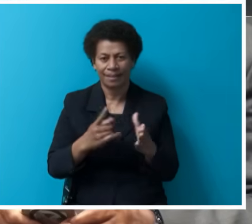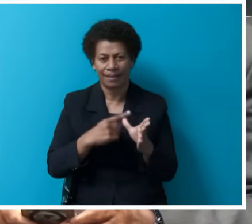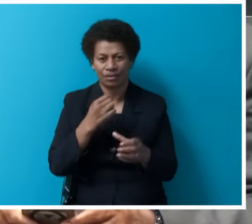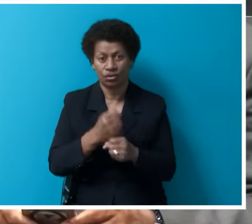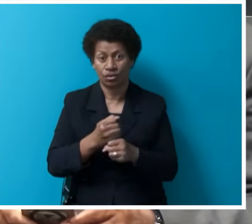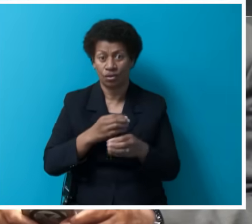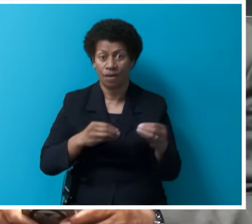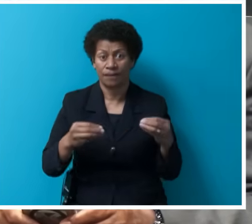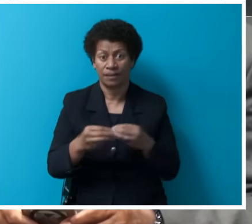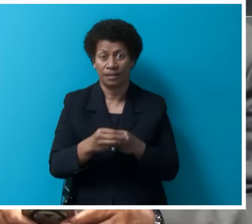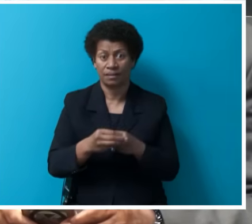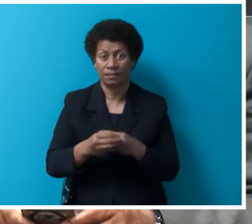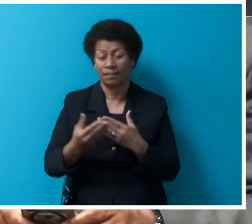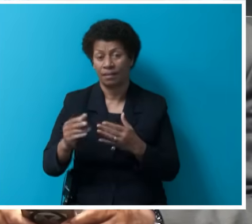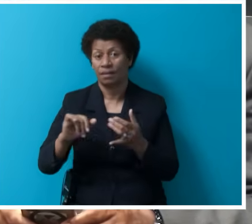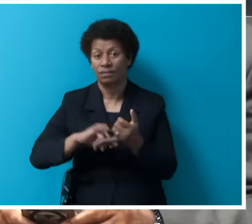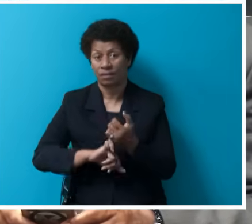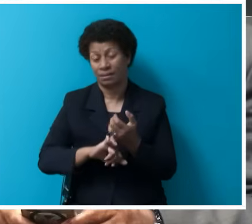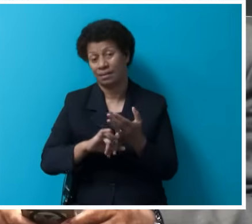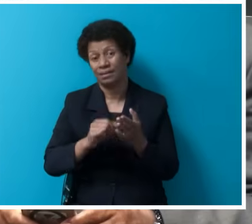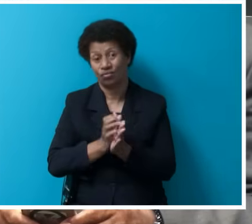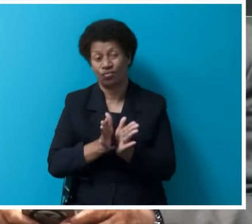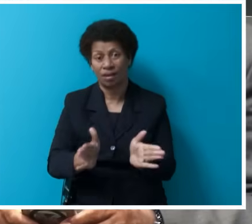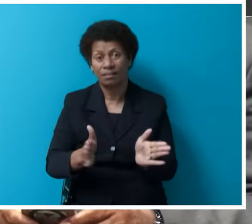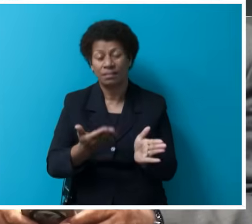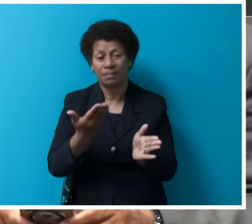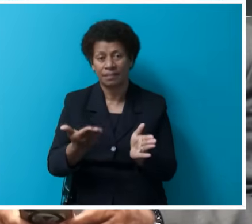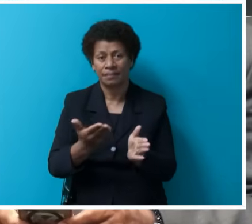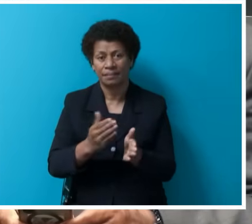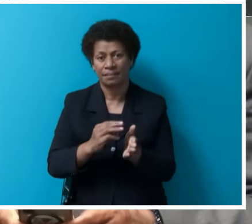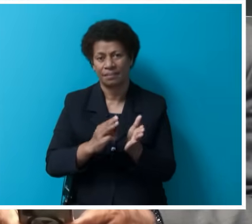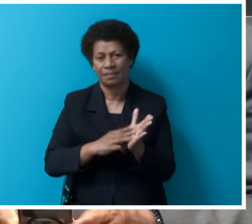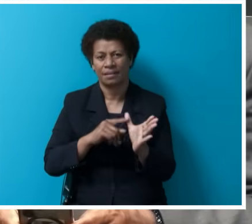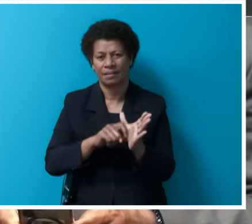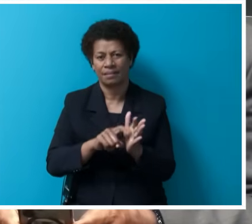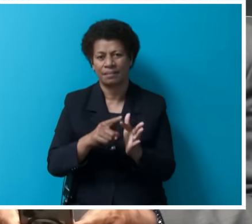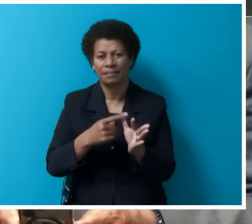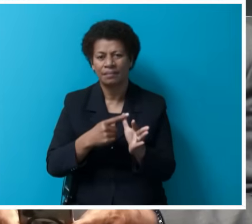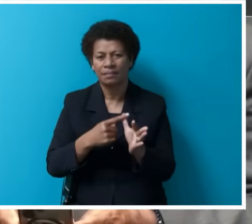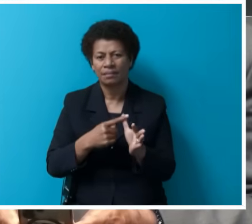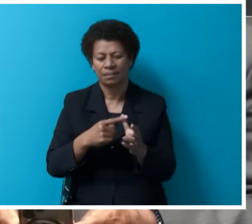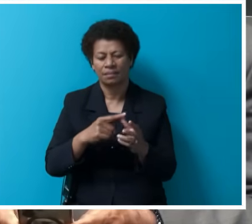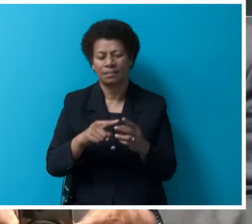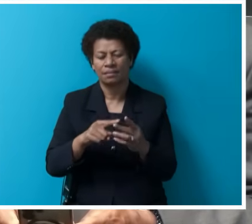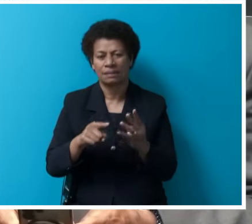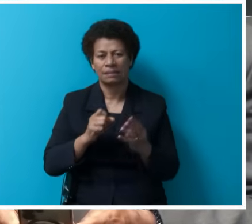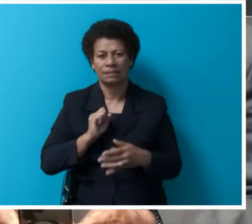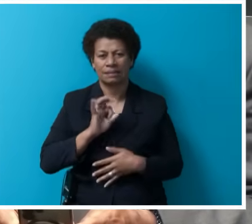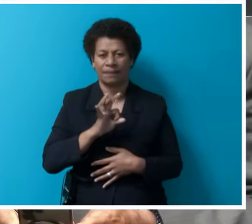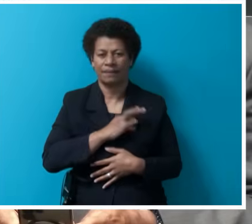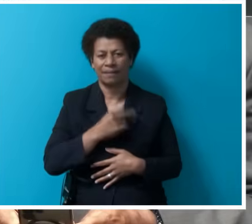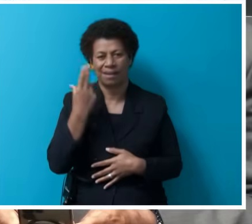Andrews, Ipeli Sau, Janice Manueli, and Joanna Gida. With